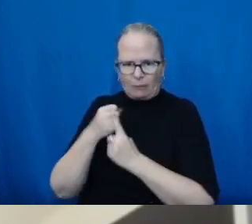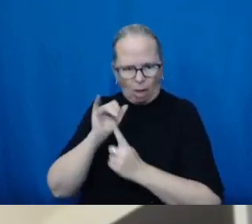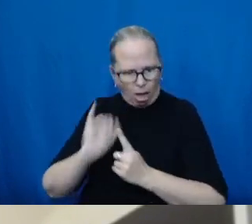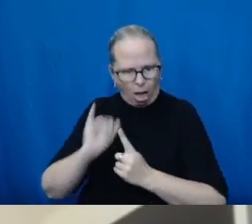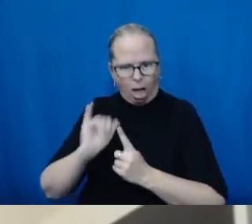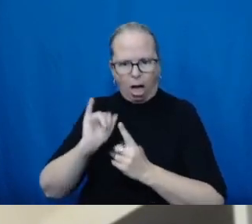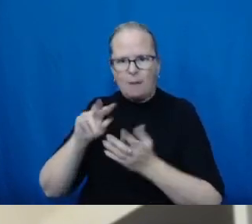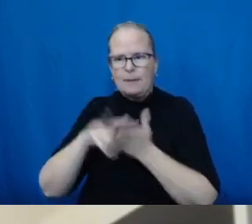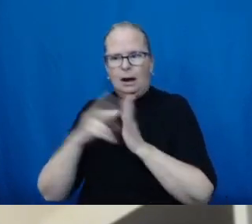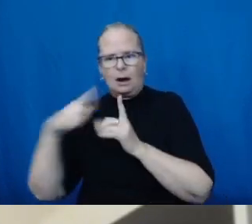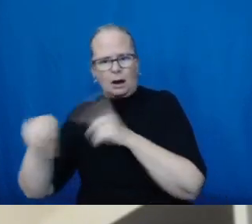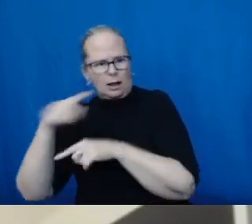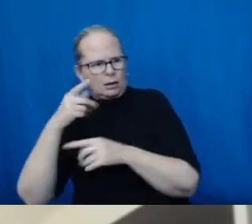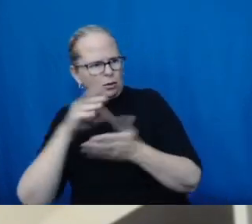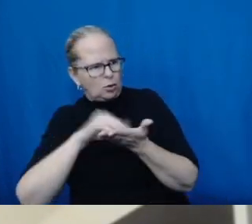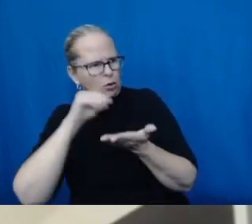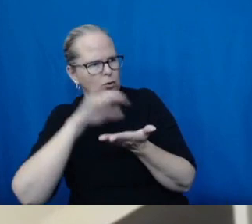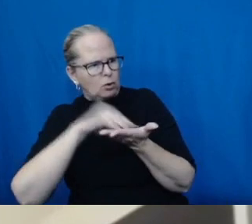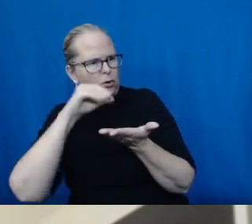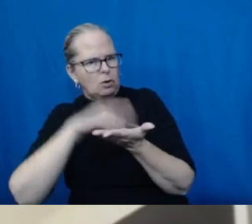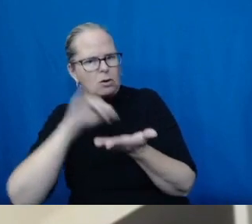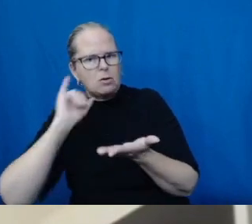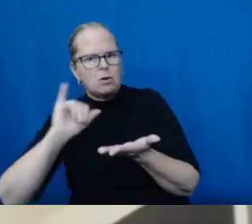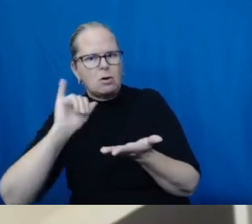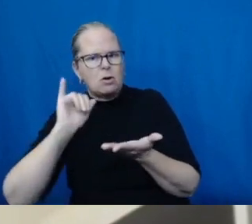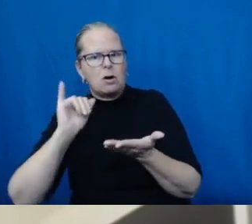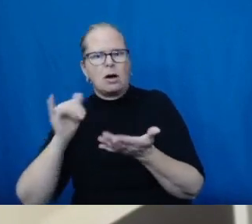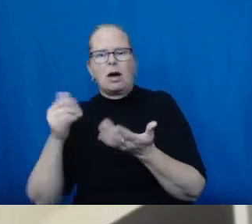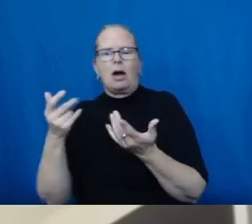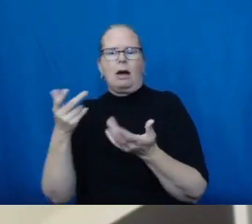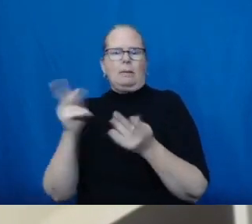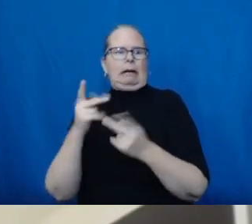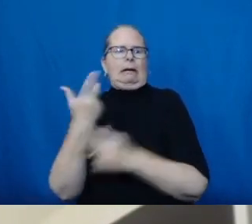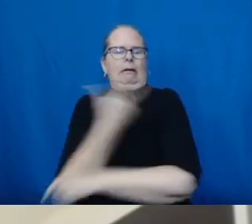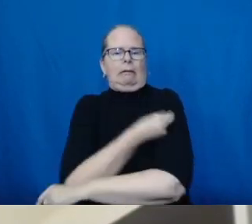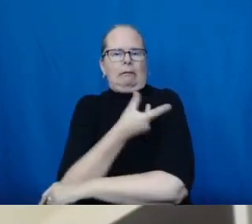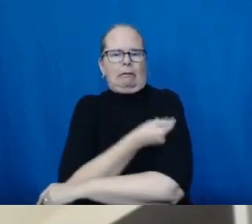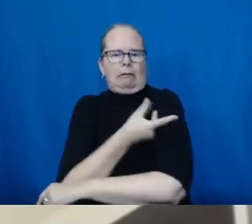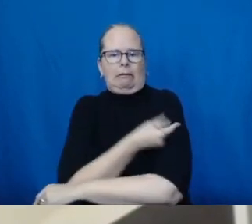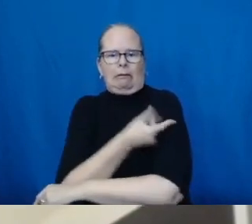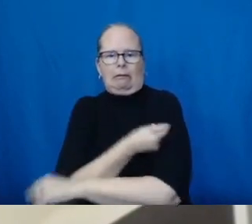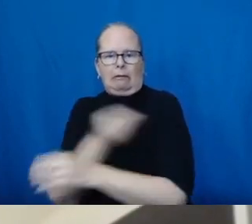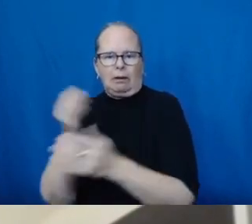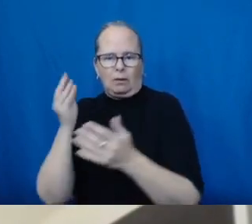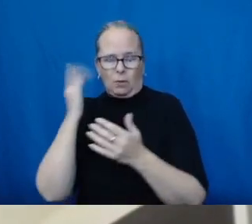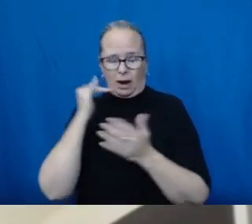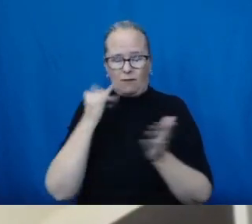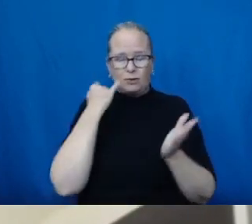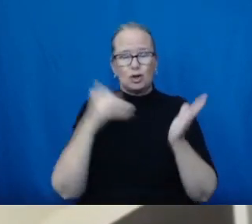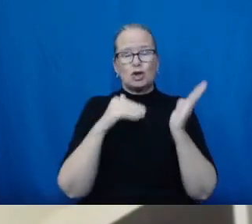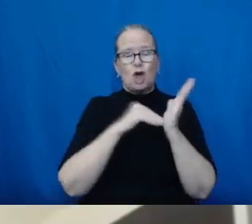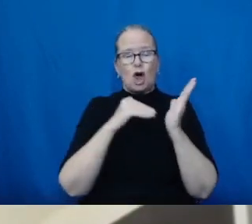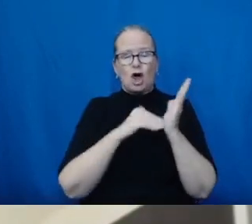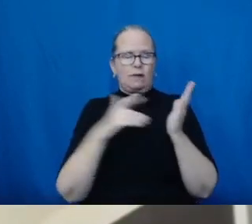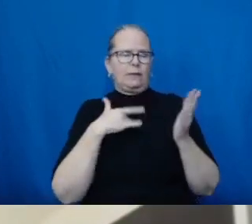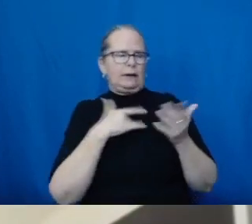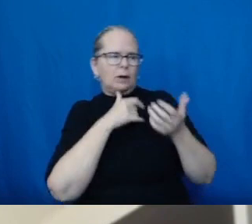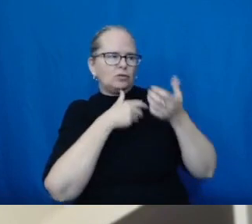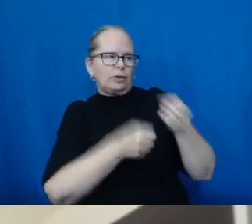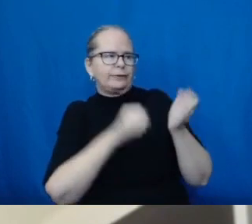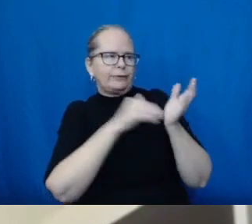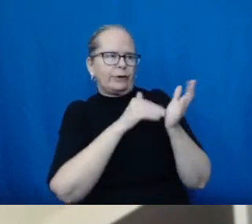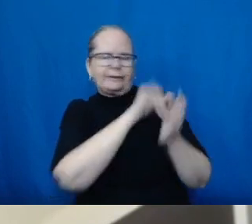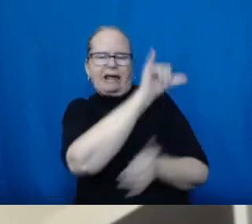that misinformation than a healthcare worker if that's someone that they don't trust. If it's just the personal connections are what you need. And so for